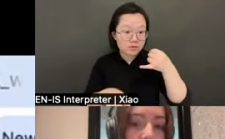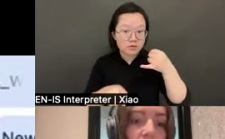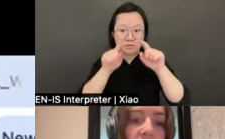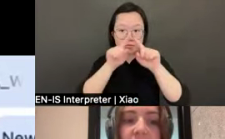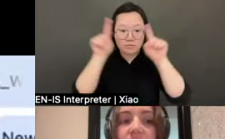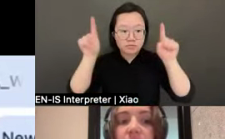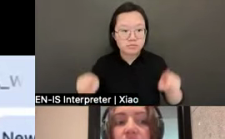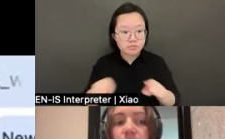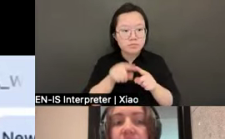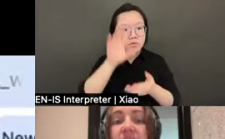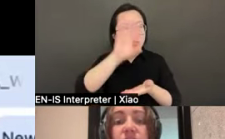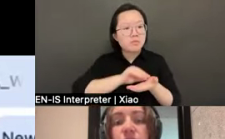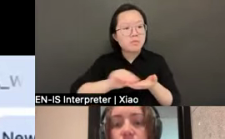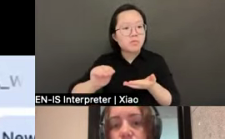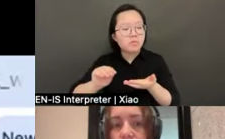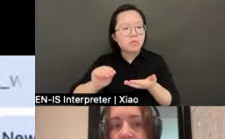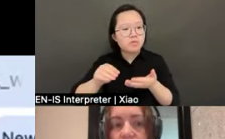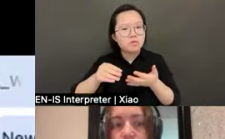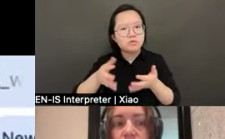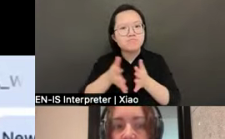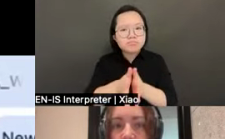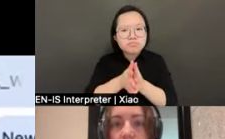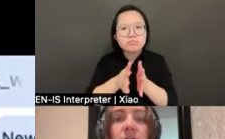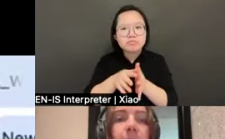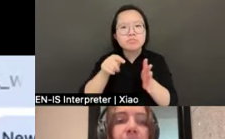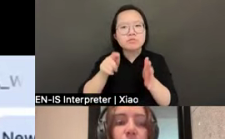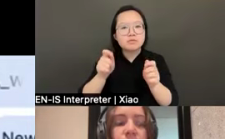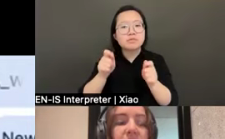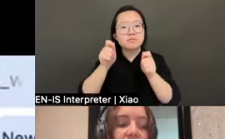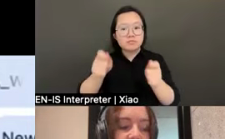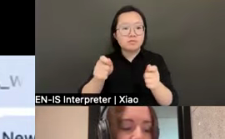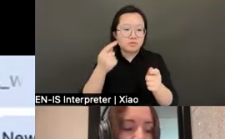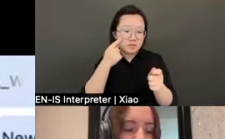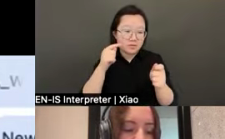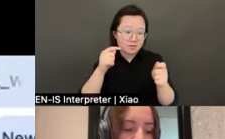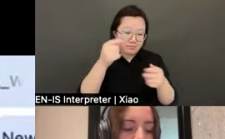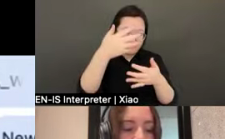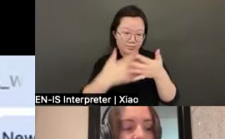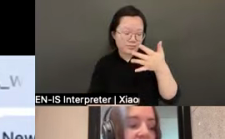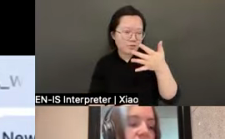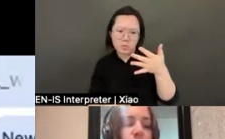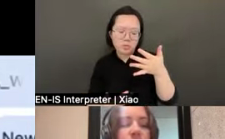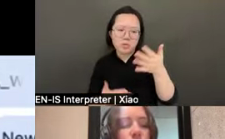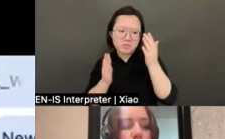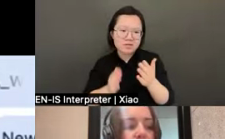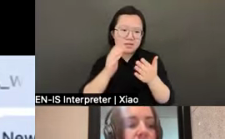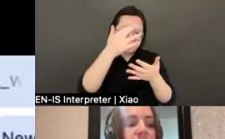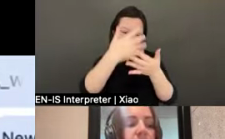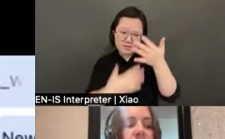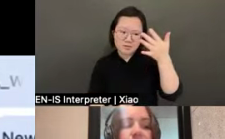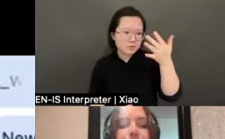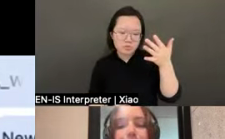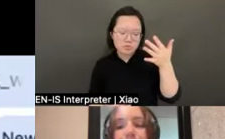extremely long, and the answers also don't have to be very long. We're really asking you to be concise, to be to the